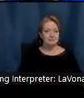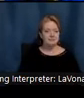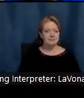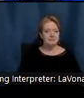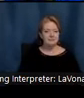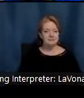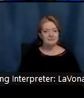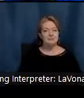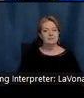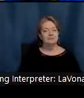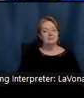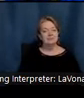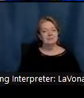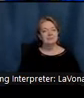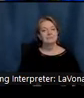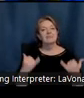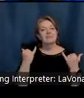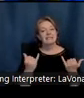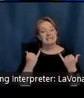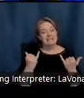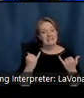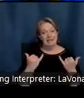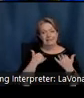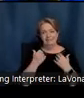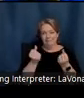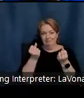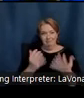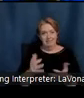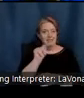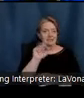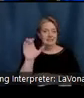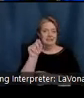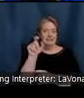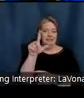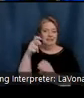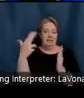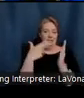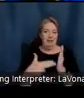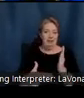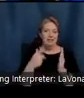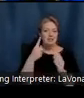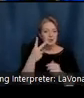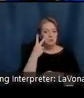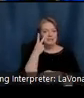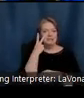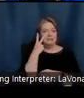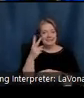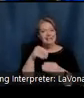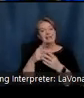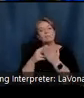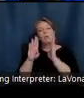Today, our collection of TCCO paintings can be seen in the house and studio.